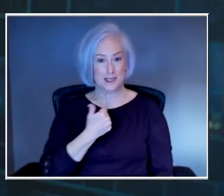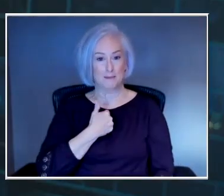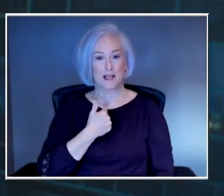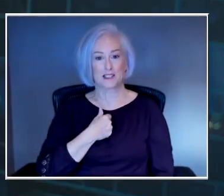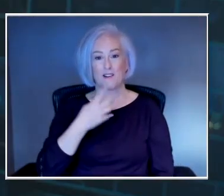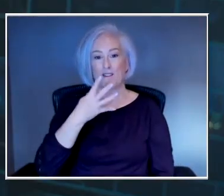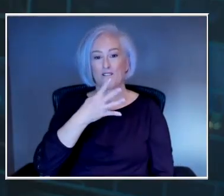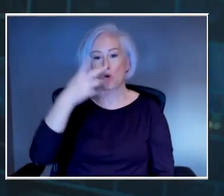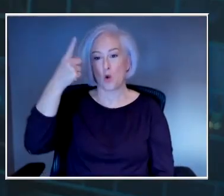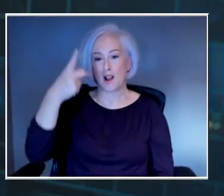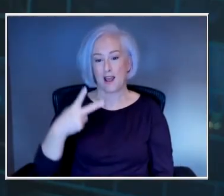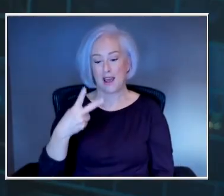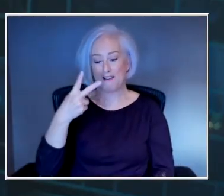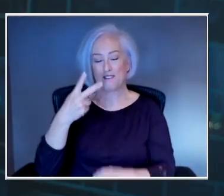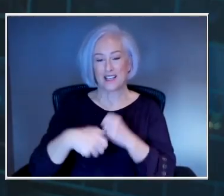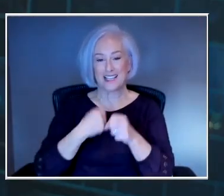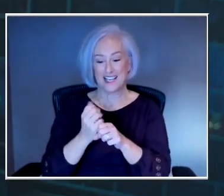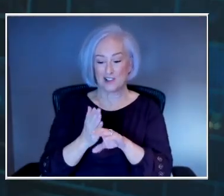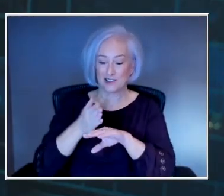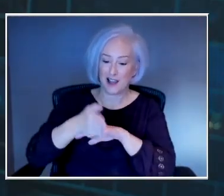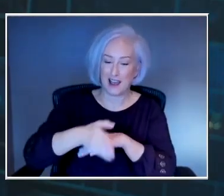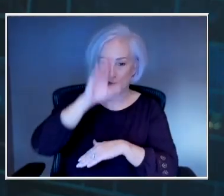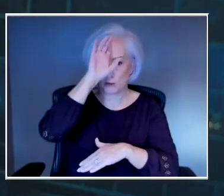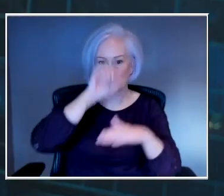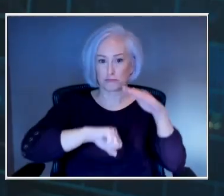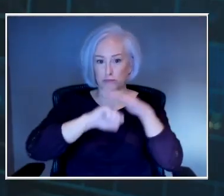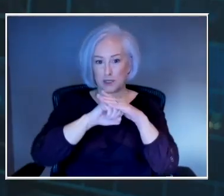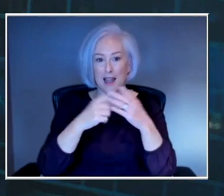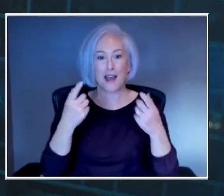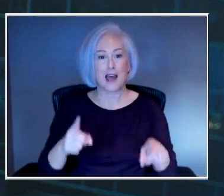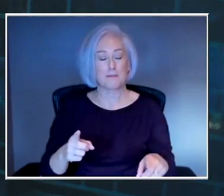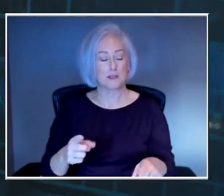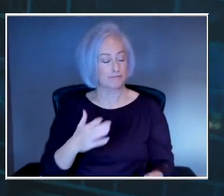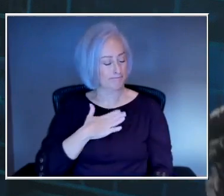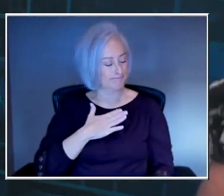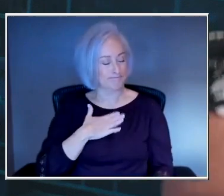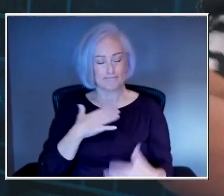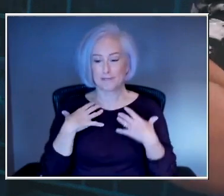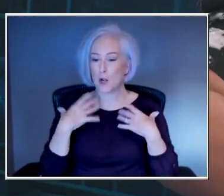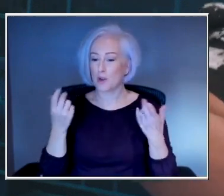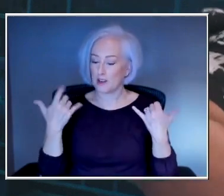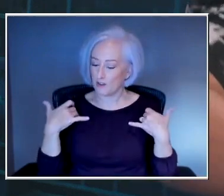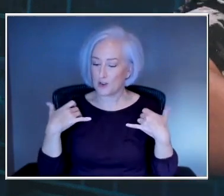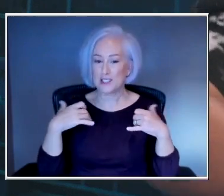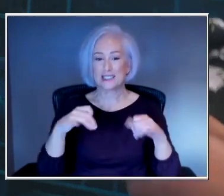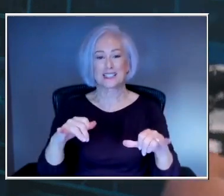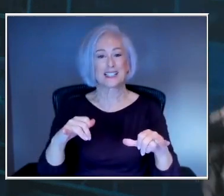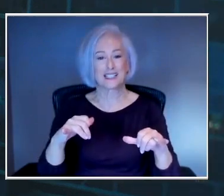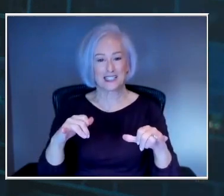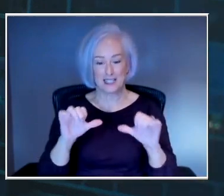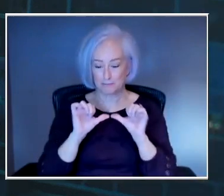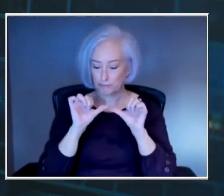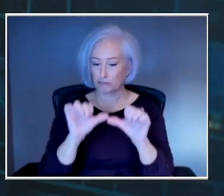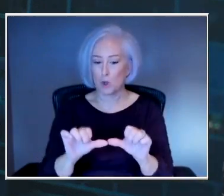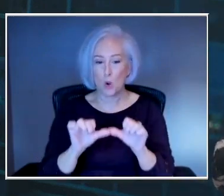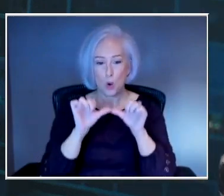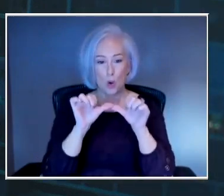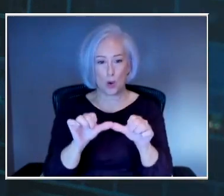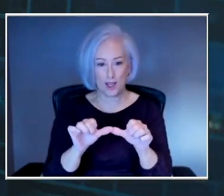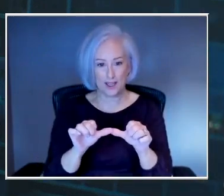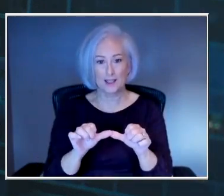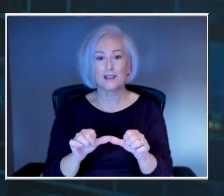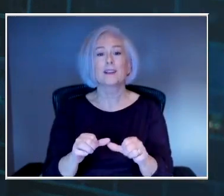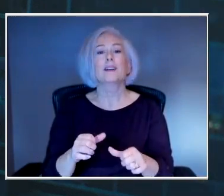my stroke, and my recovery is ongoing. I'm still in therapies, and I'm still improving with my right